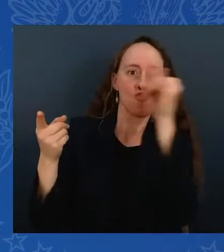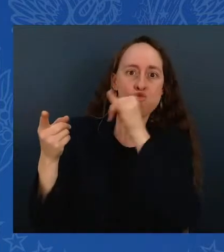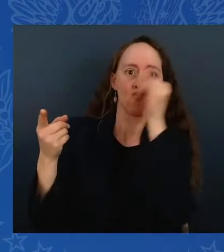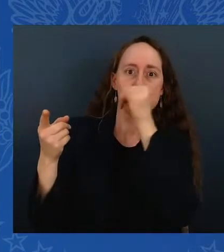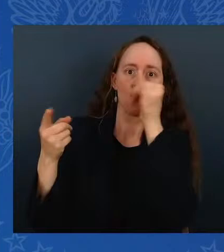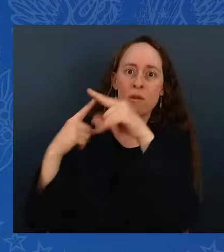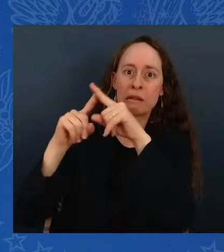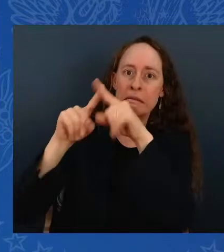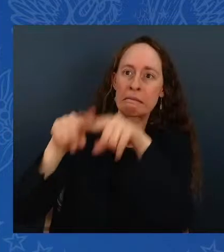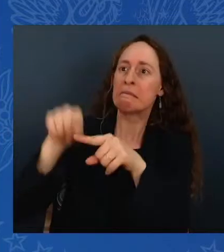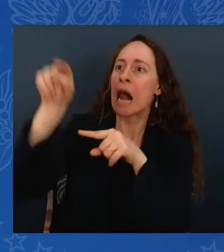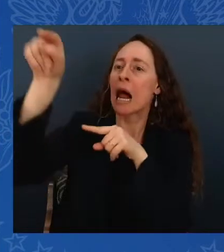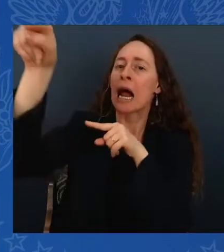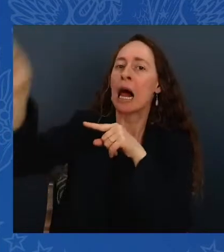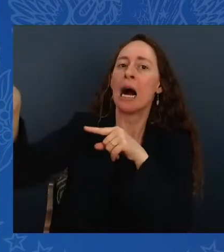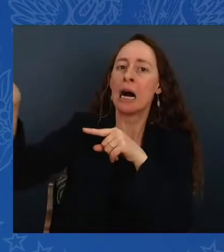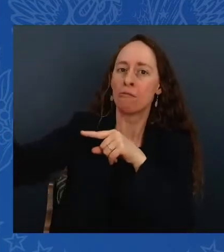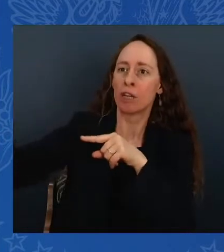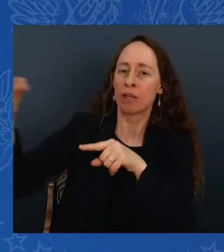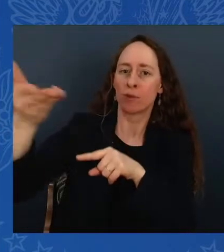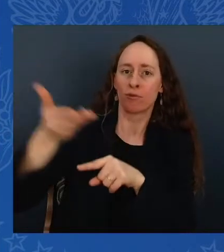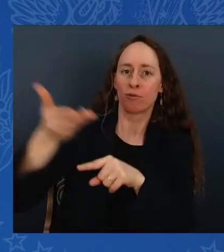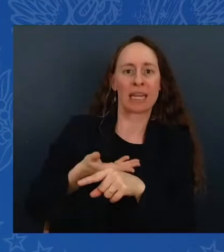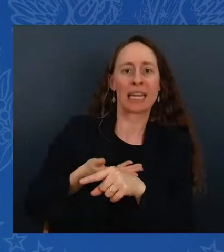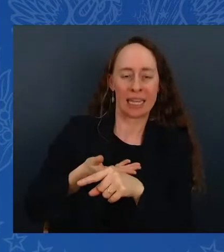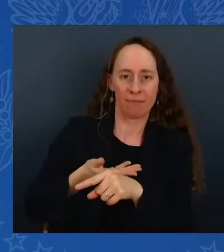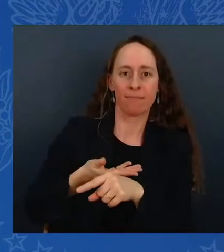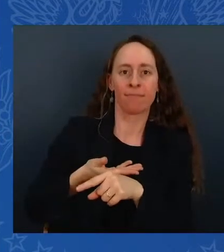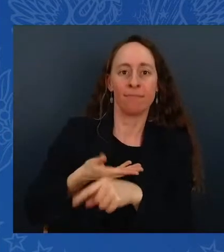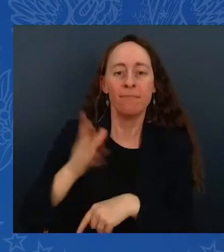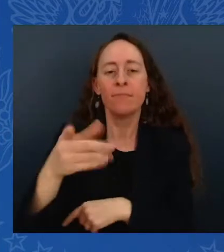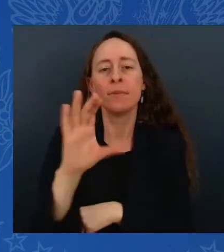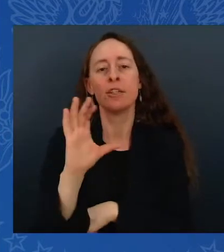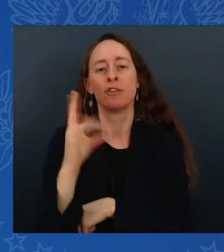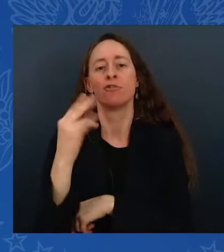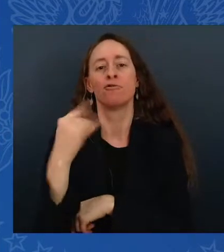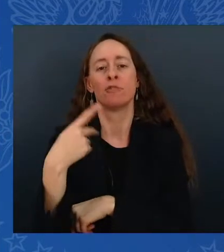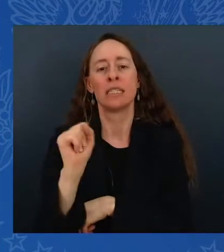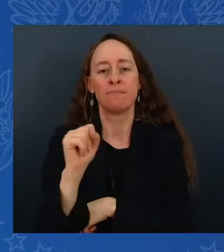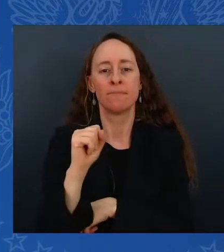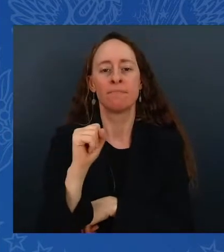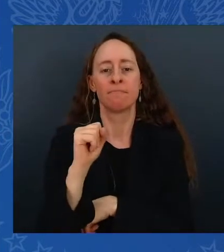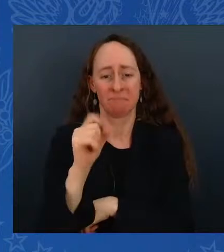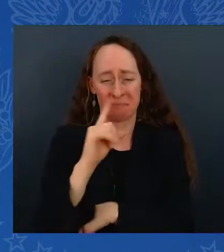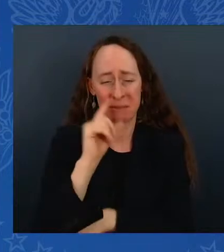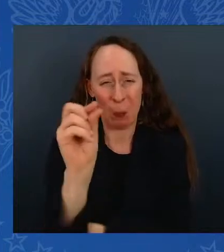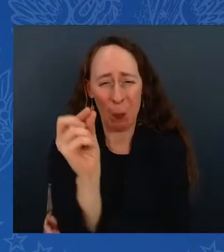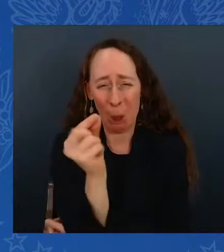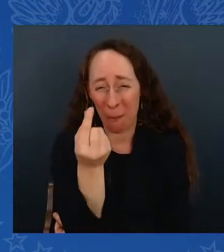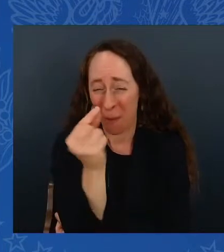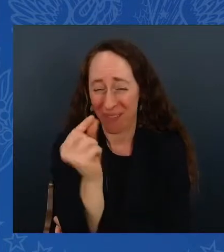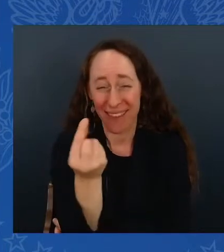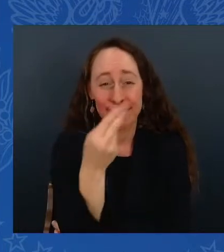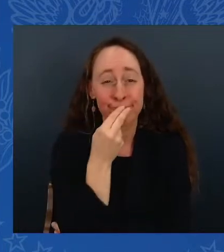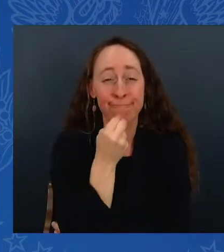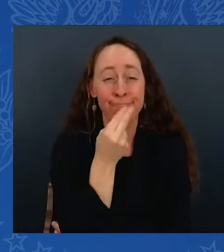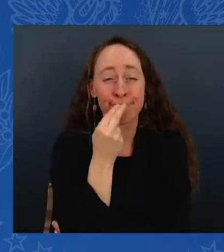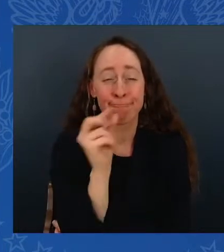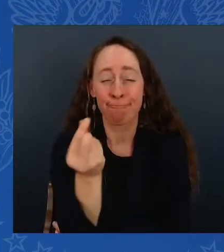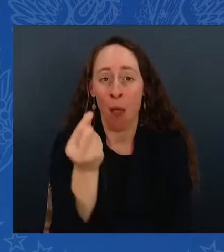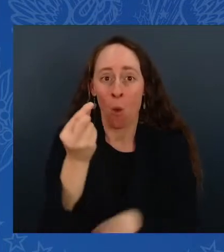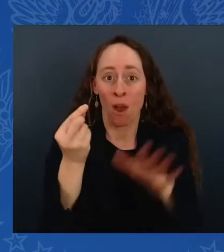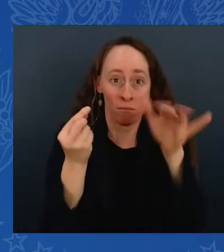shortage of semiconductors, those little tiny computer chips, smaller than the tip of your finger, that power everyday lives,